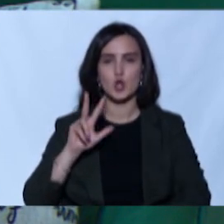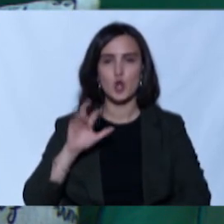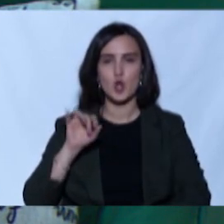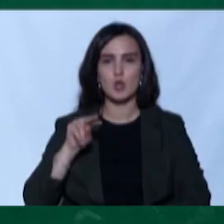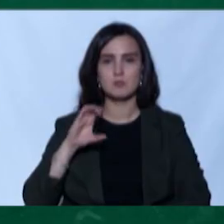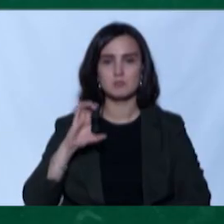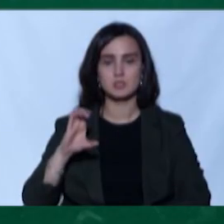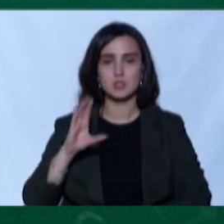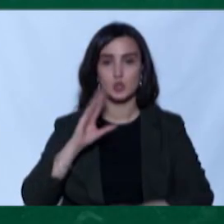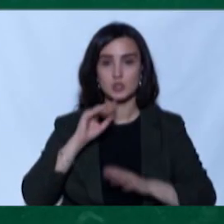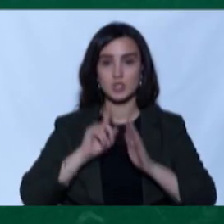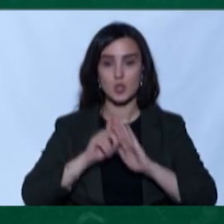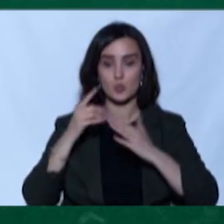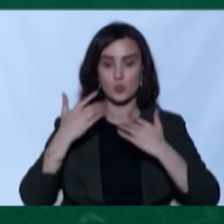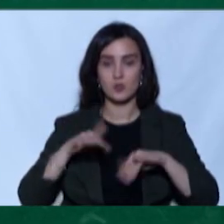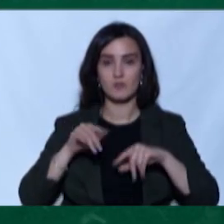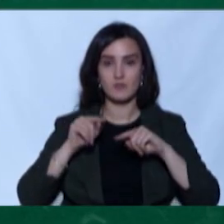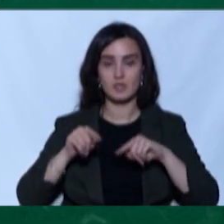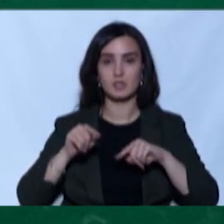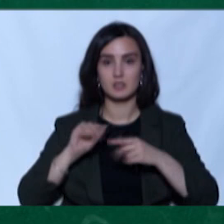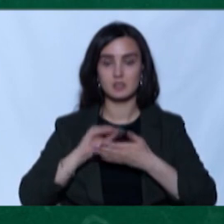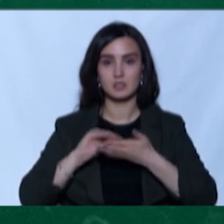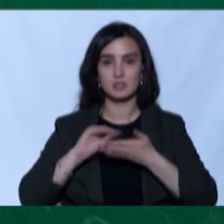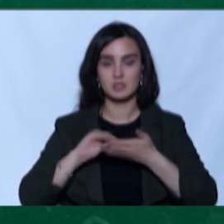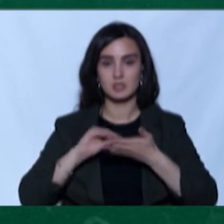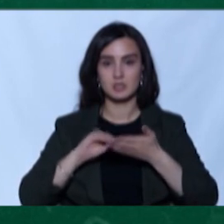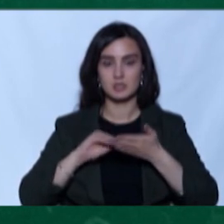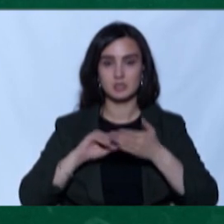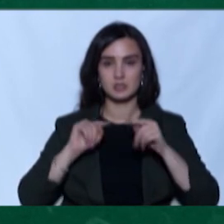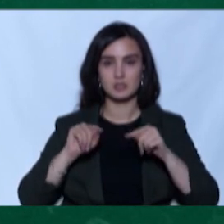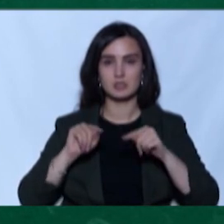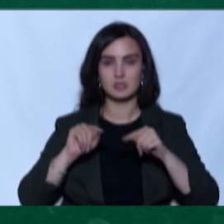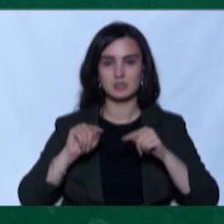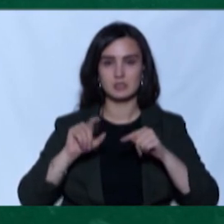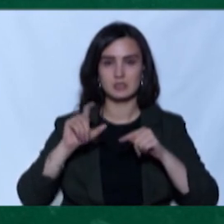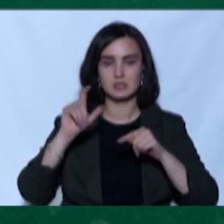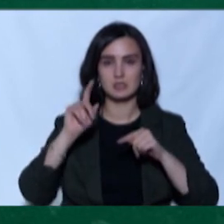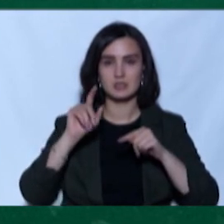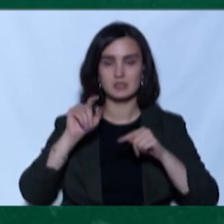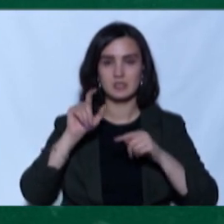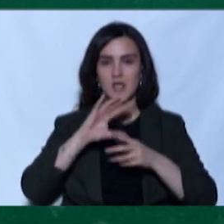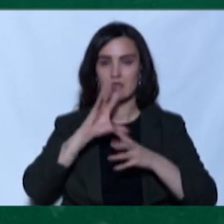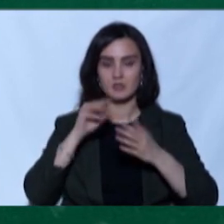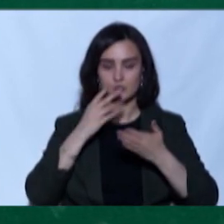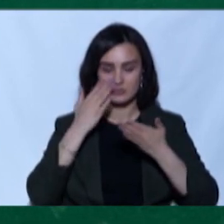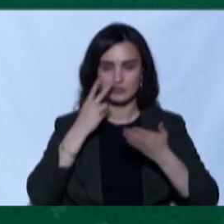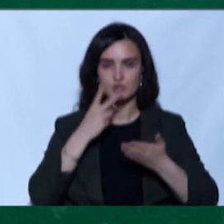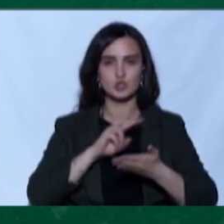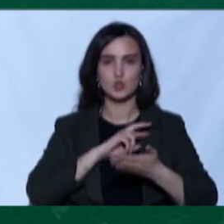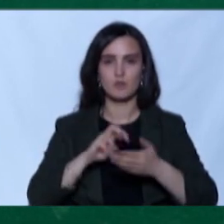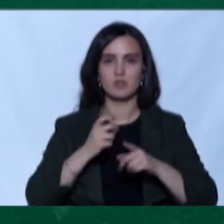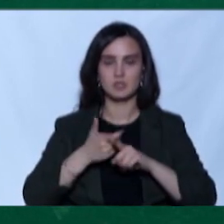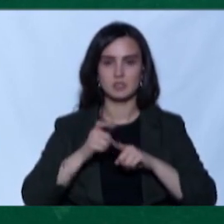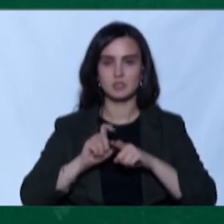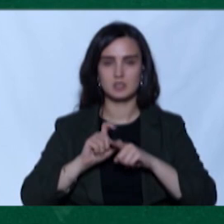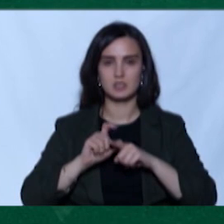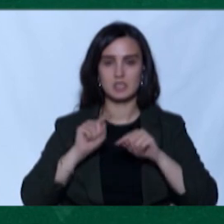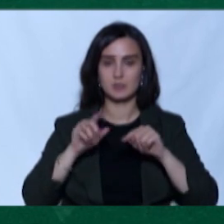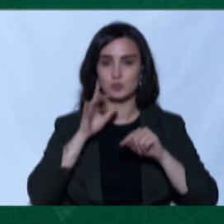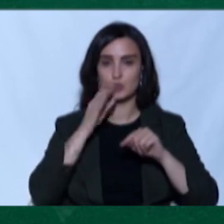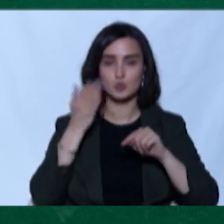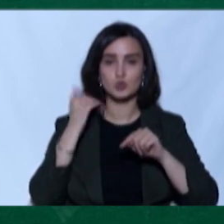when he comes up with Sign of Four. And when he gives the editor Sign of Four, the editor absolutely loves it. And at this time,